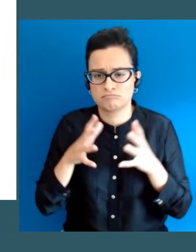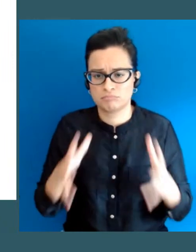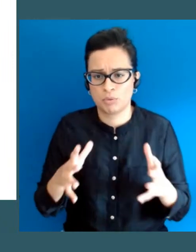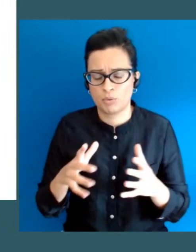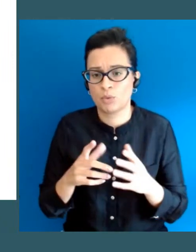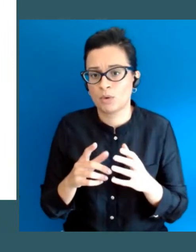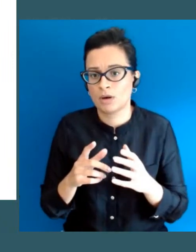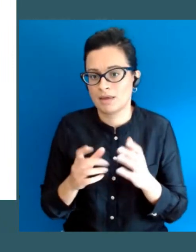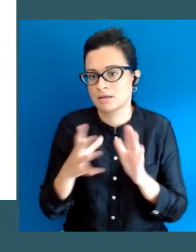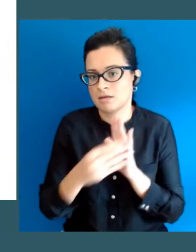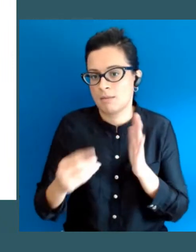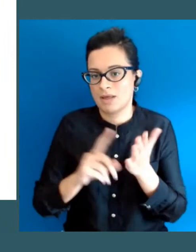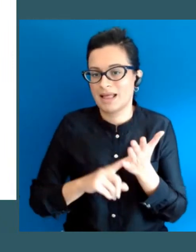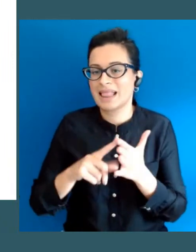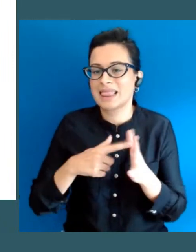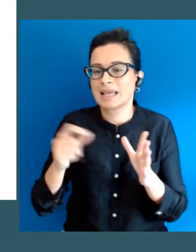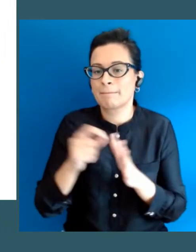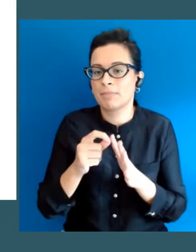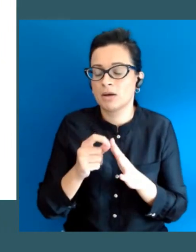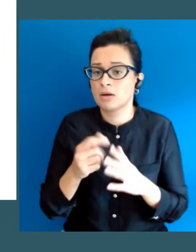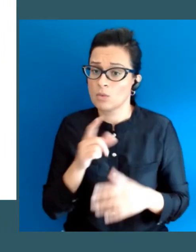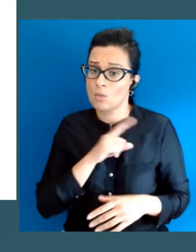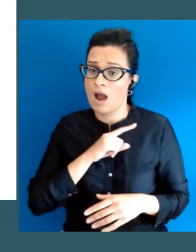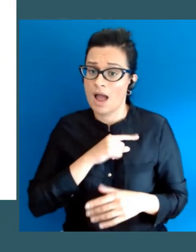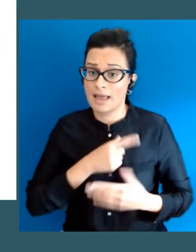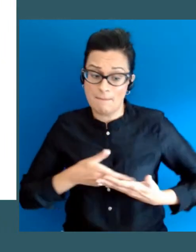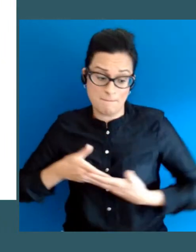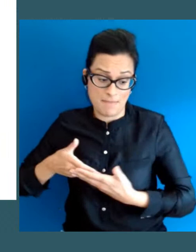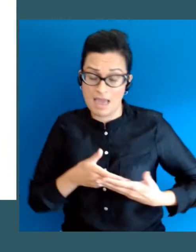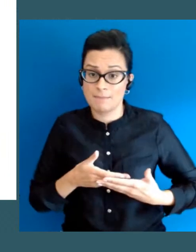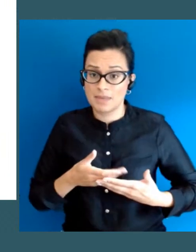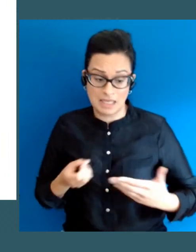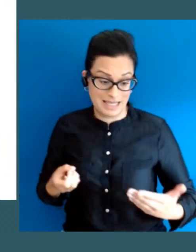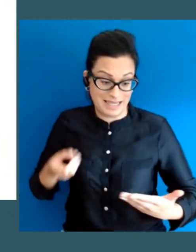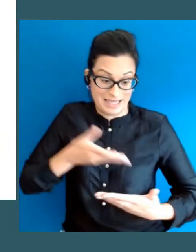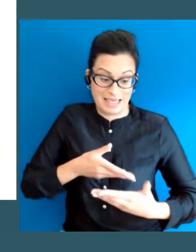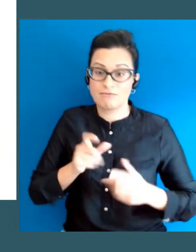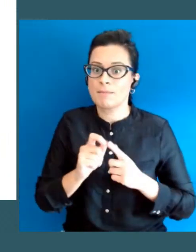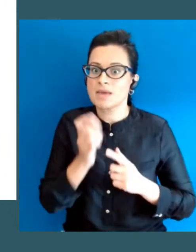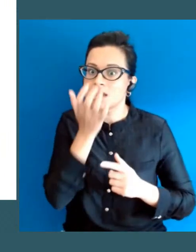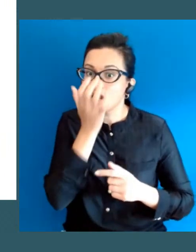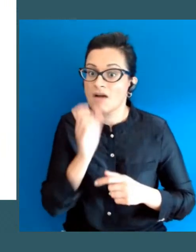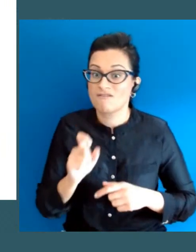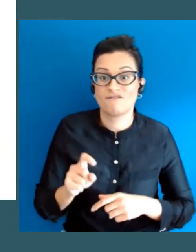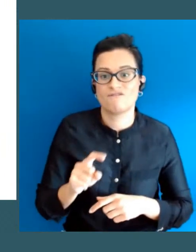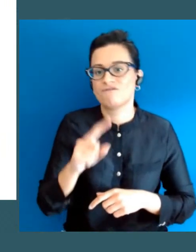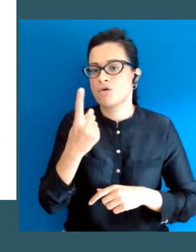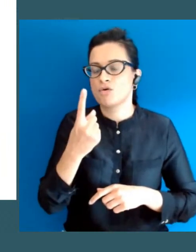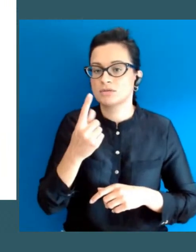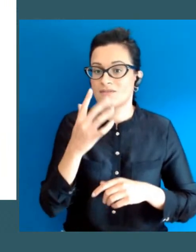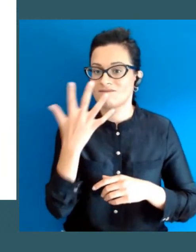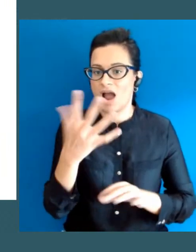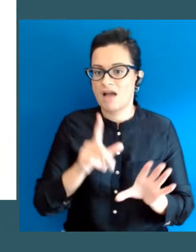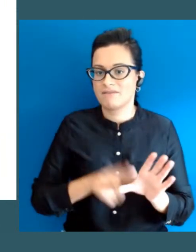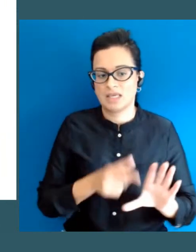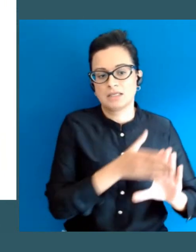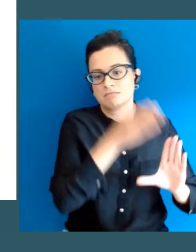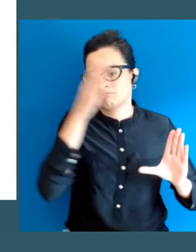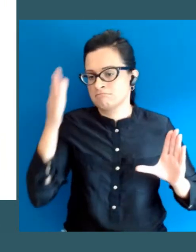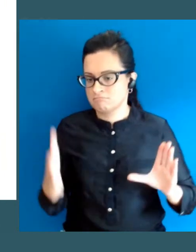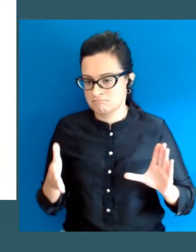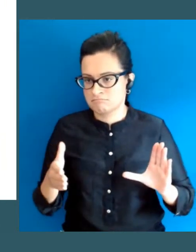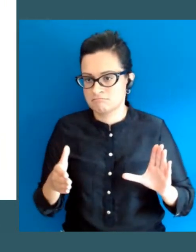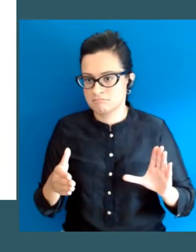study, where infants had received peanut for the first 5 years of life, and then for 12 months they